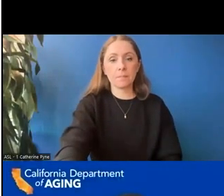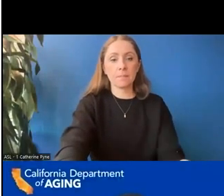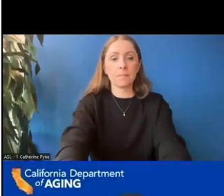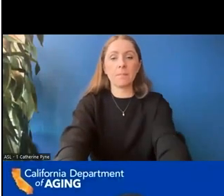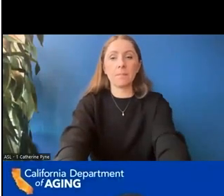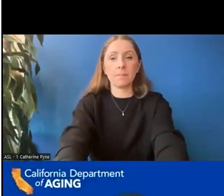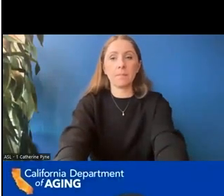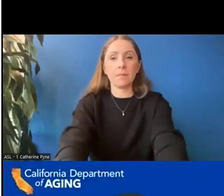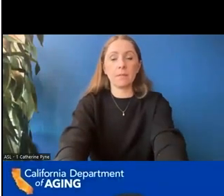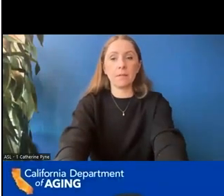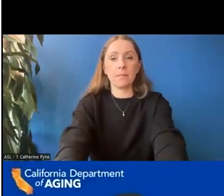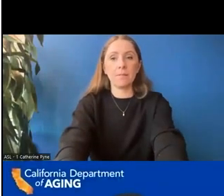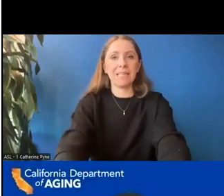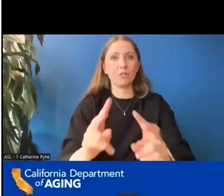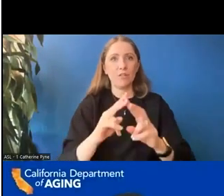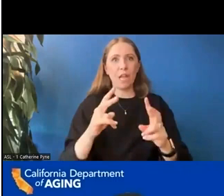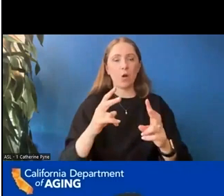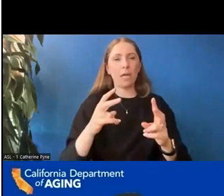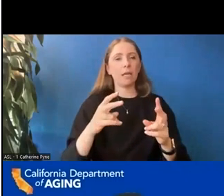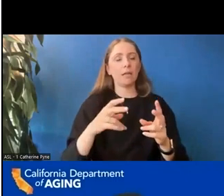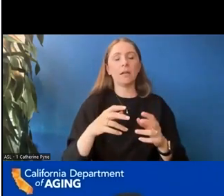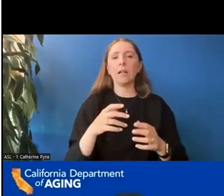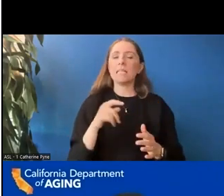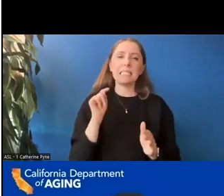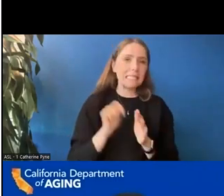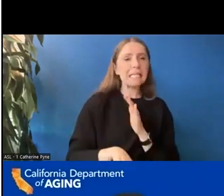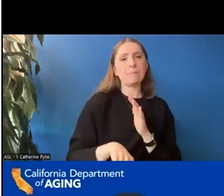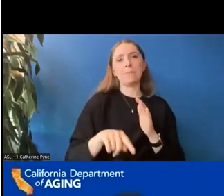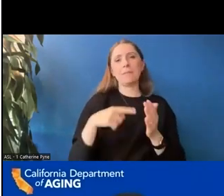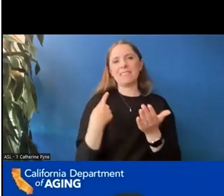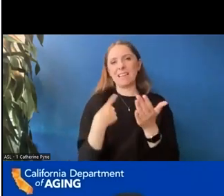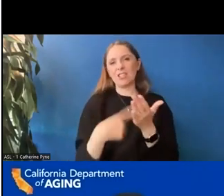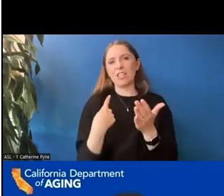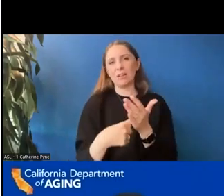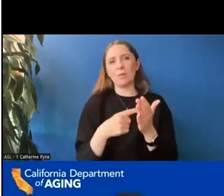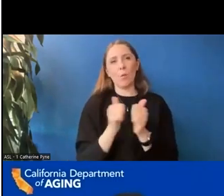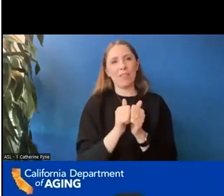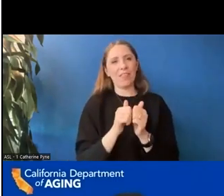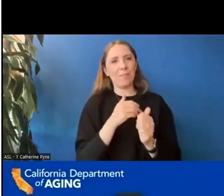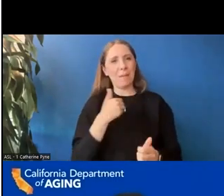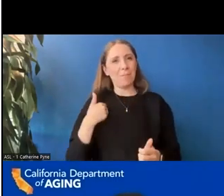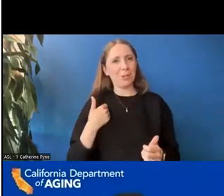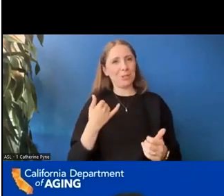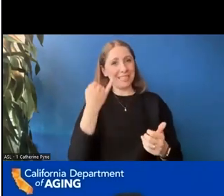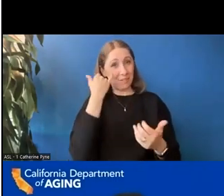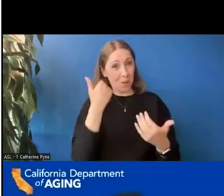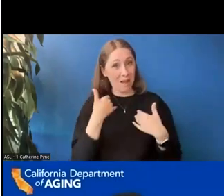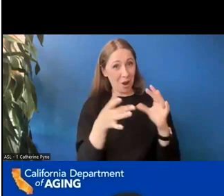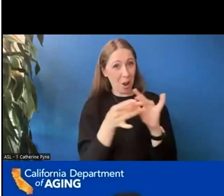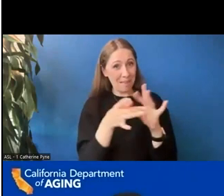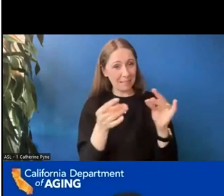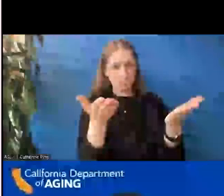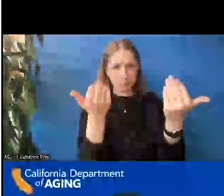This was a very robust discussion among committee members. If there's any public comments, I'm happy to take them now.